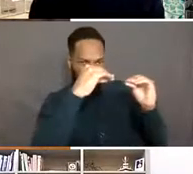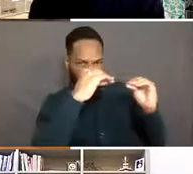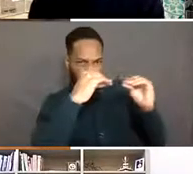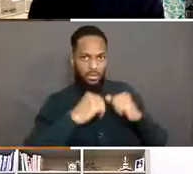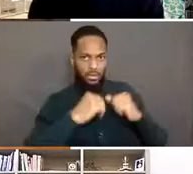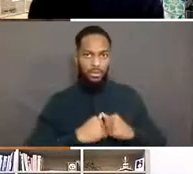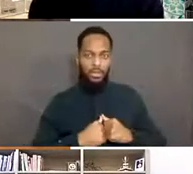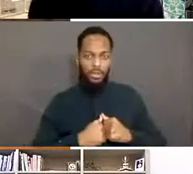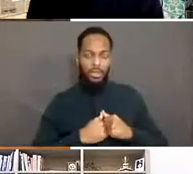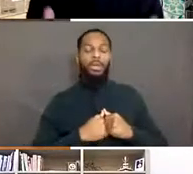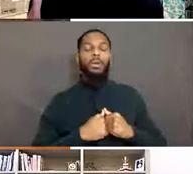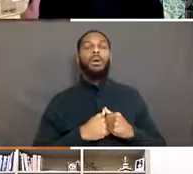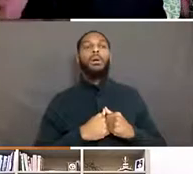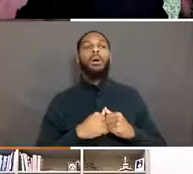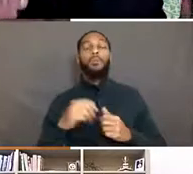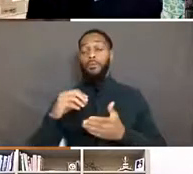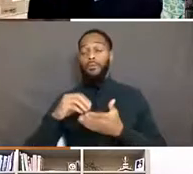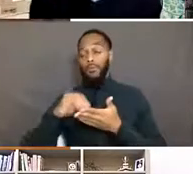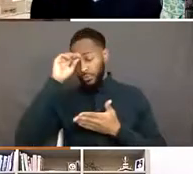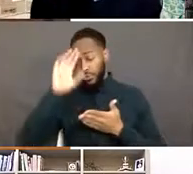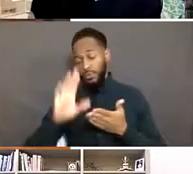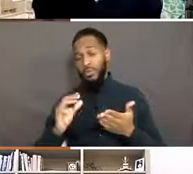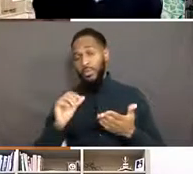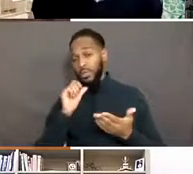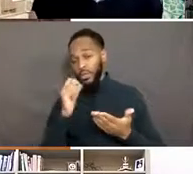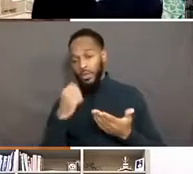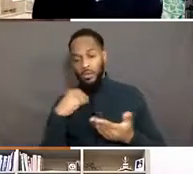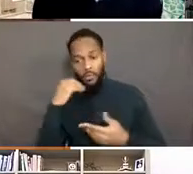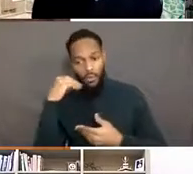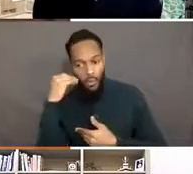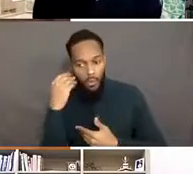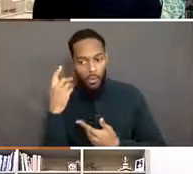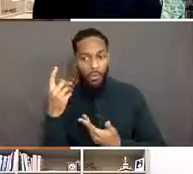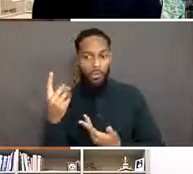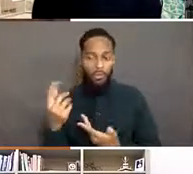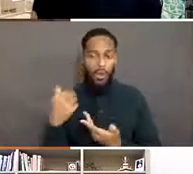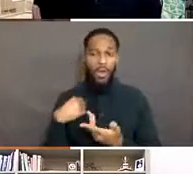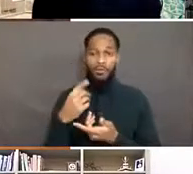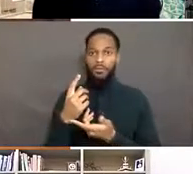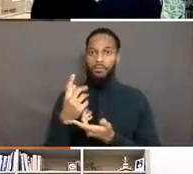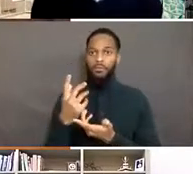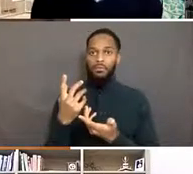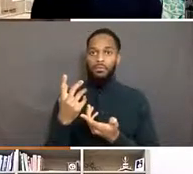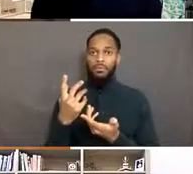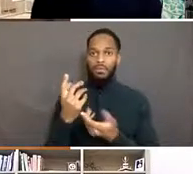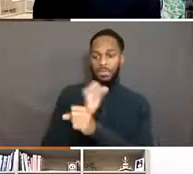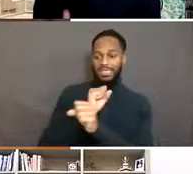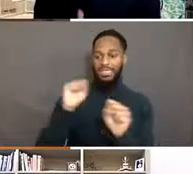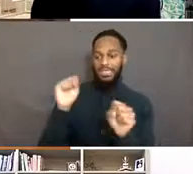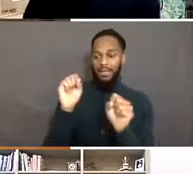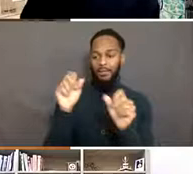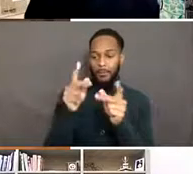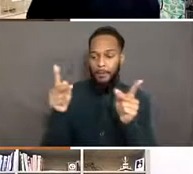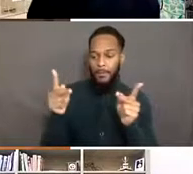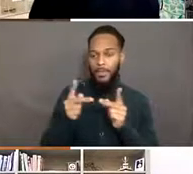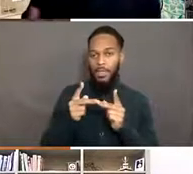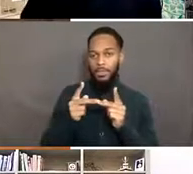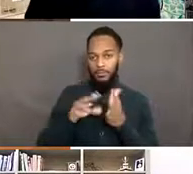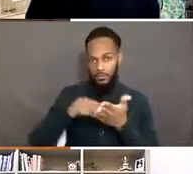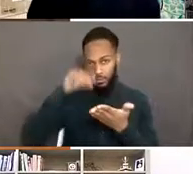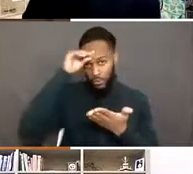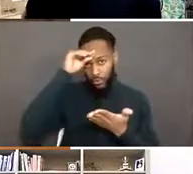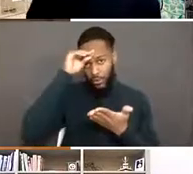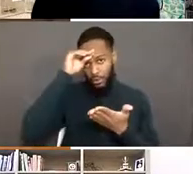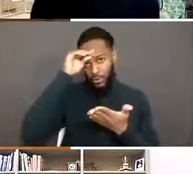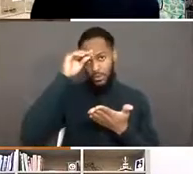experiencing homelessness to be able to again provide a safe space for learning, for some supervised learning,